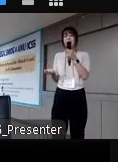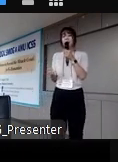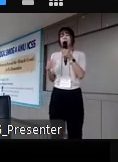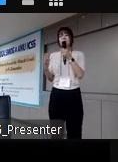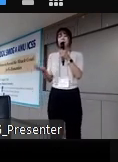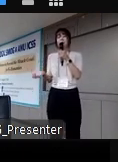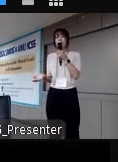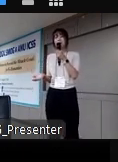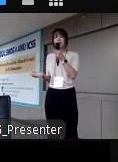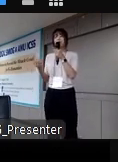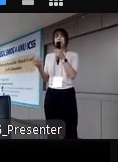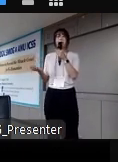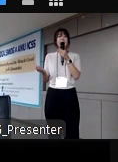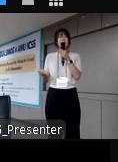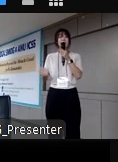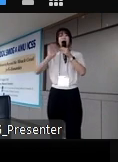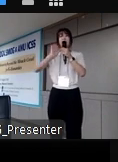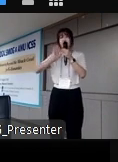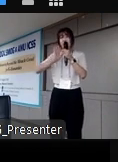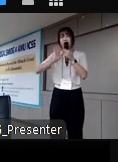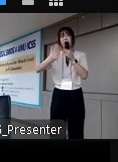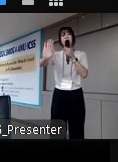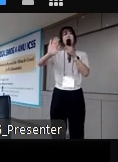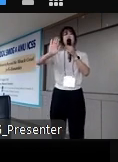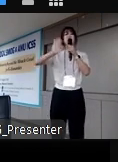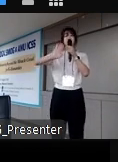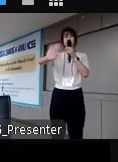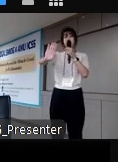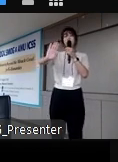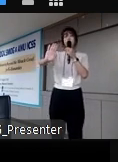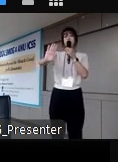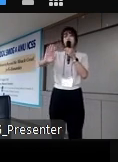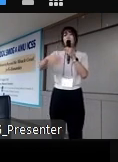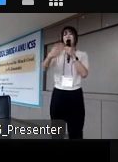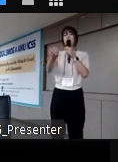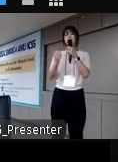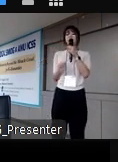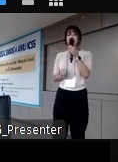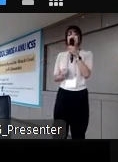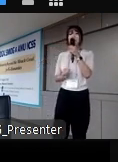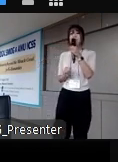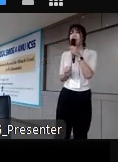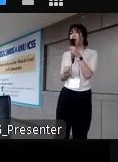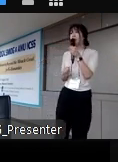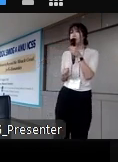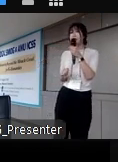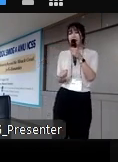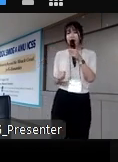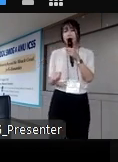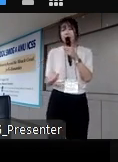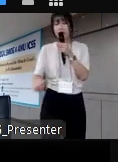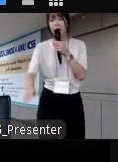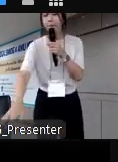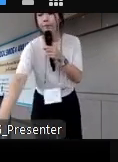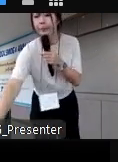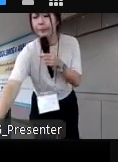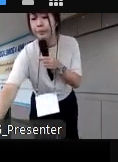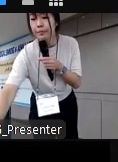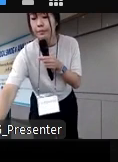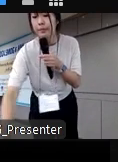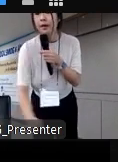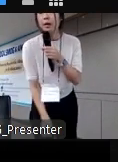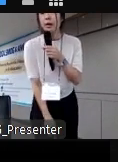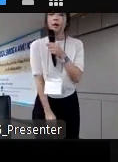Mary, Mary says something terrible, Sue got angry, and just push in the neutral position. That was accepted by all of our signers as well.